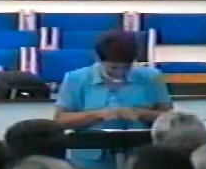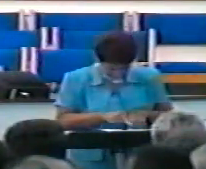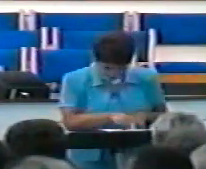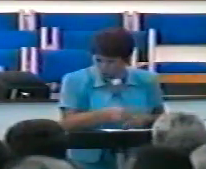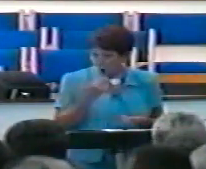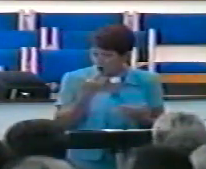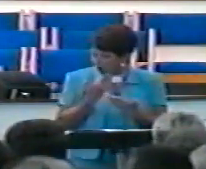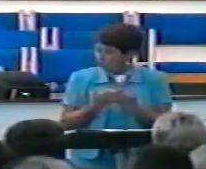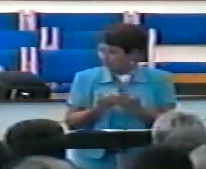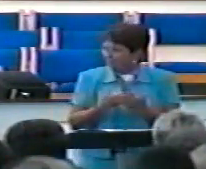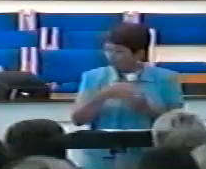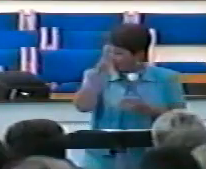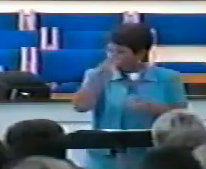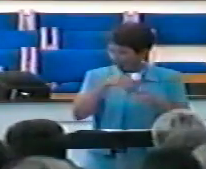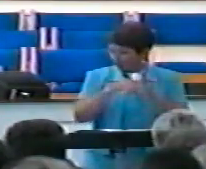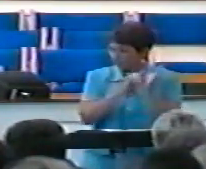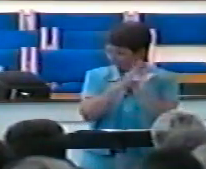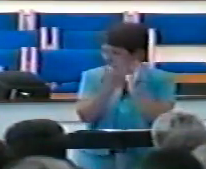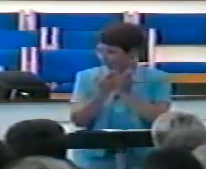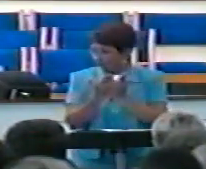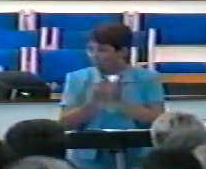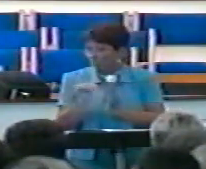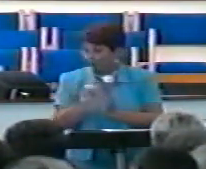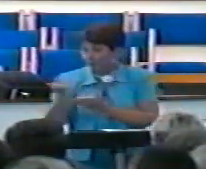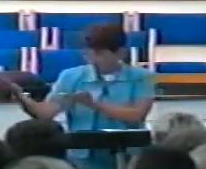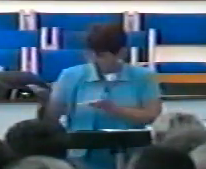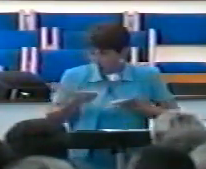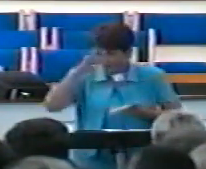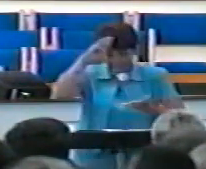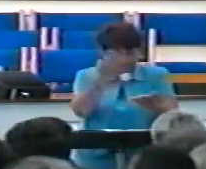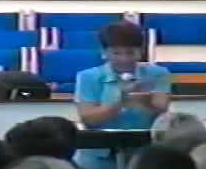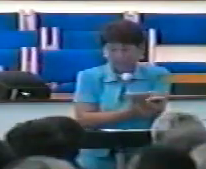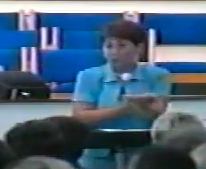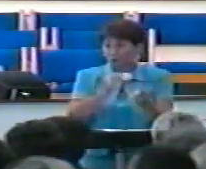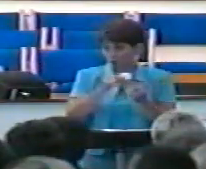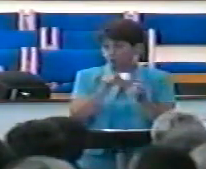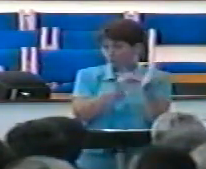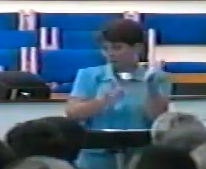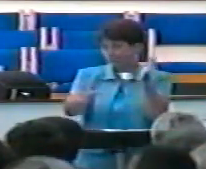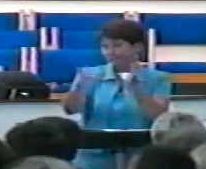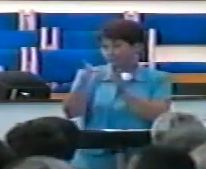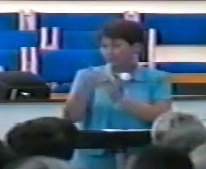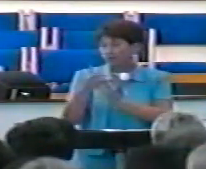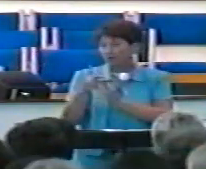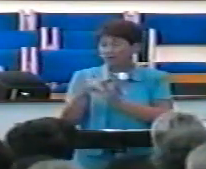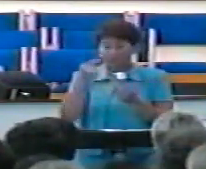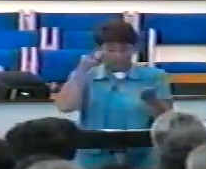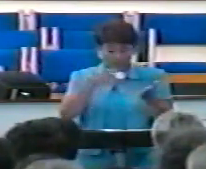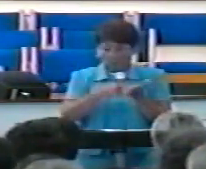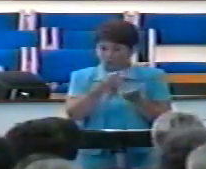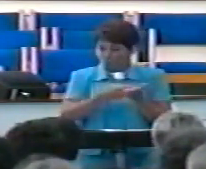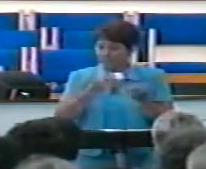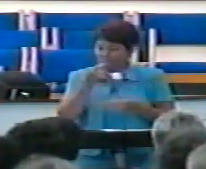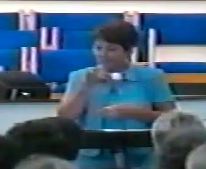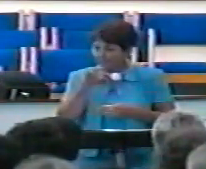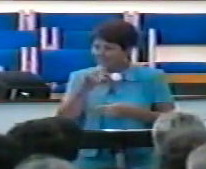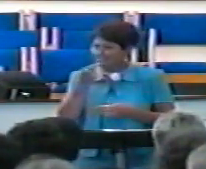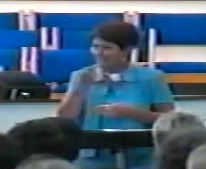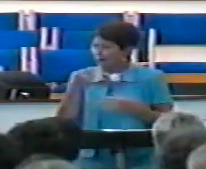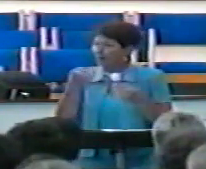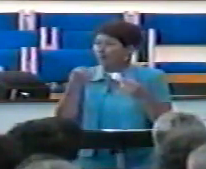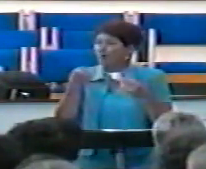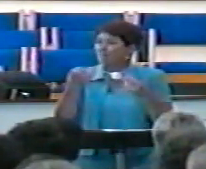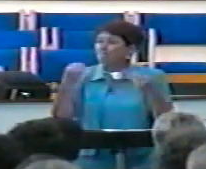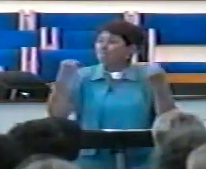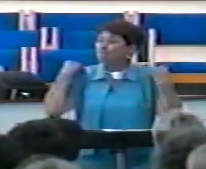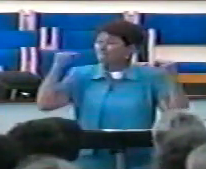9, where he brought his children, he brought his son to Jesus. Notice what he said now. He said, Master, I've brought unto thee